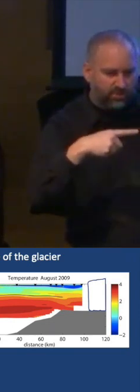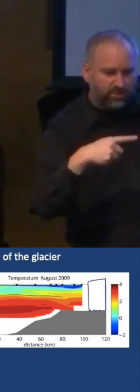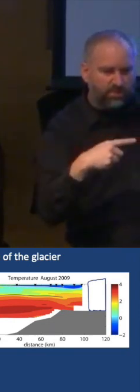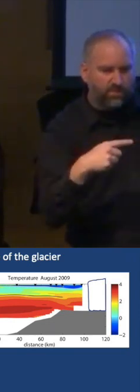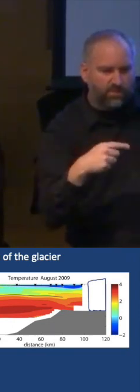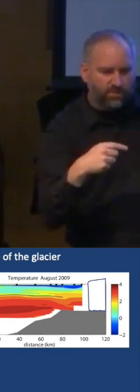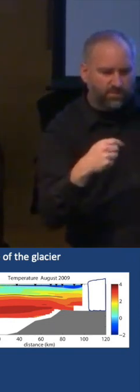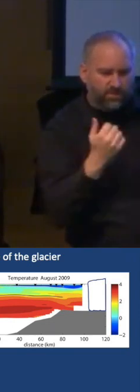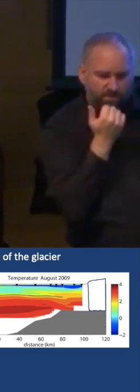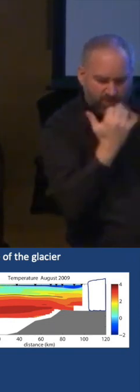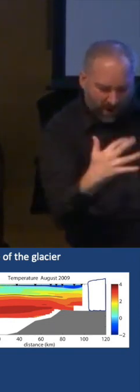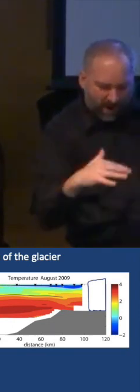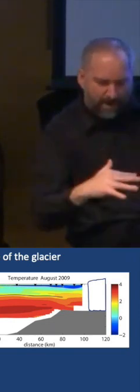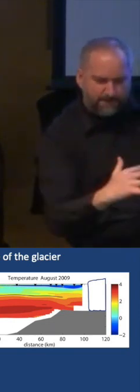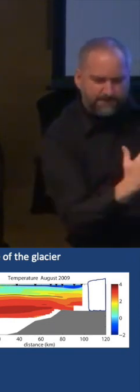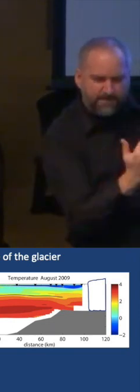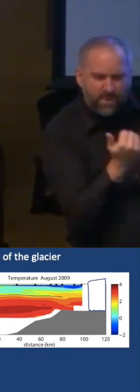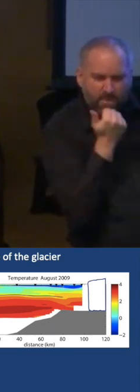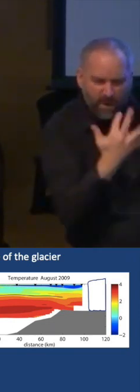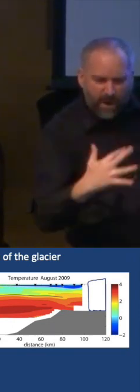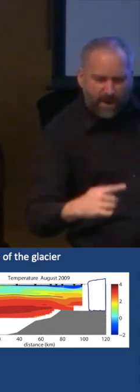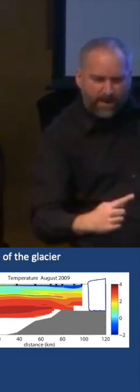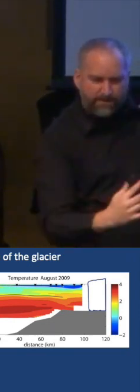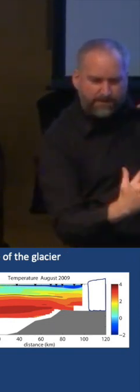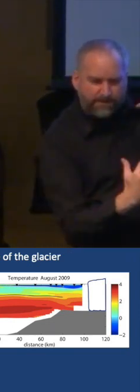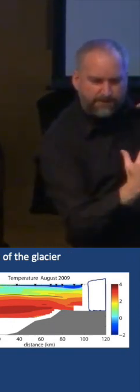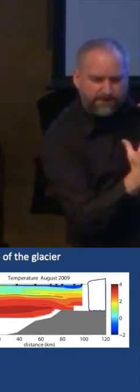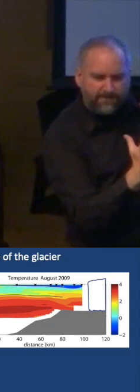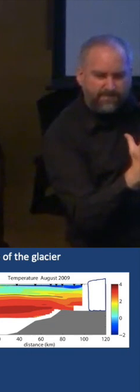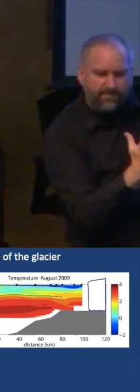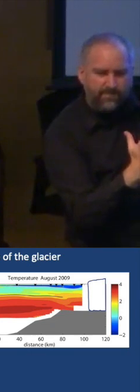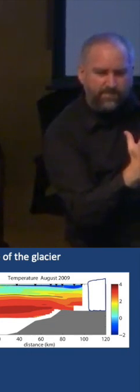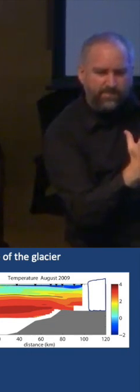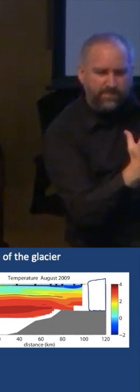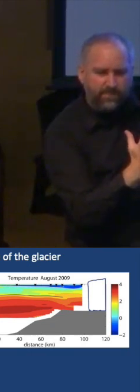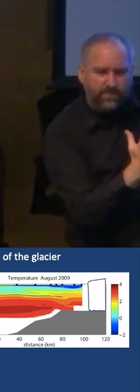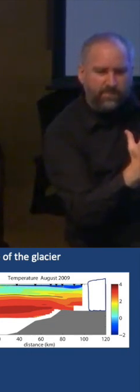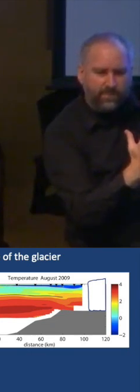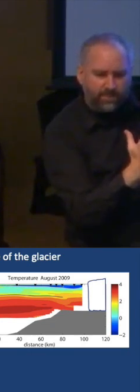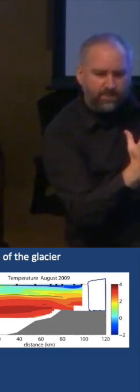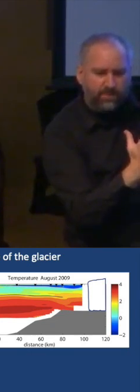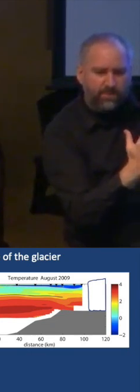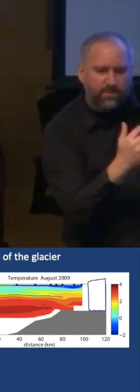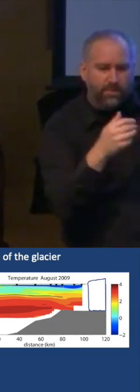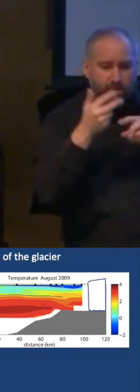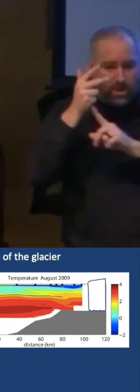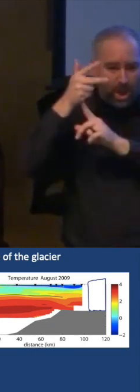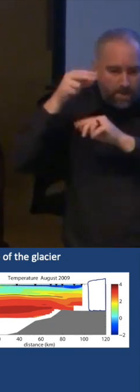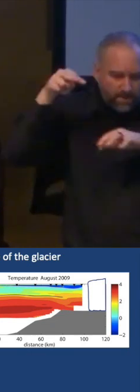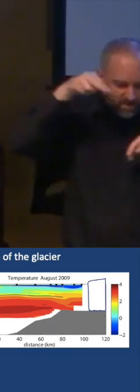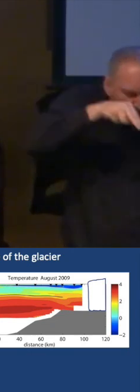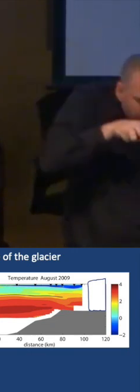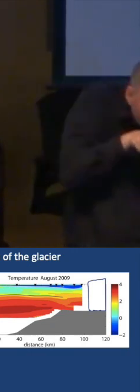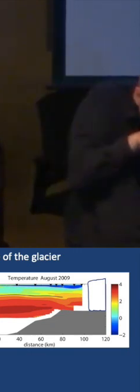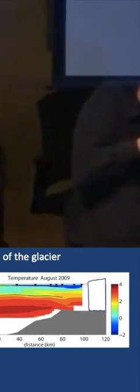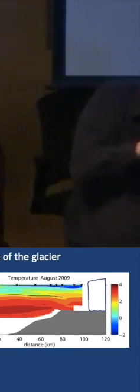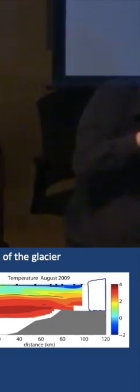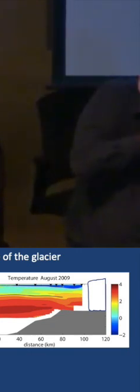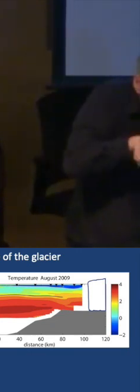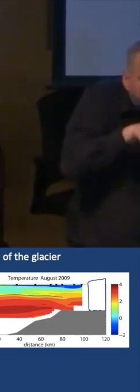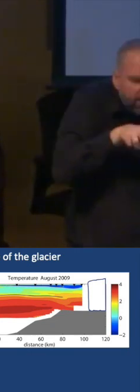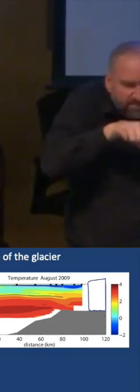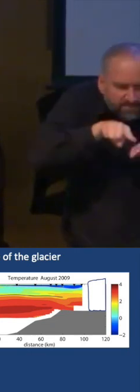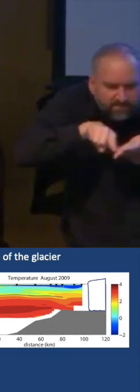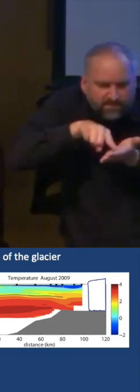to the glacier. But what we saw with these helicopter-based measurements was something new. You can sort of see it here